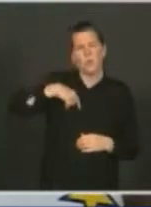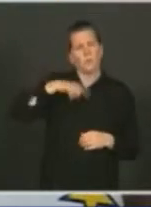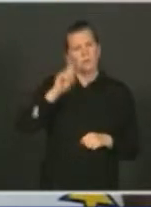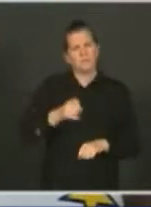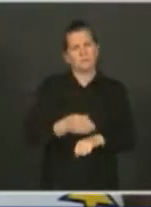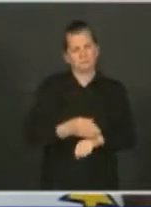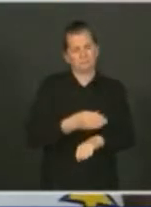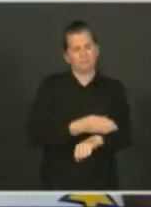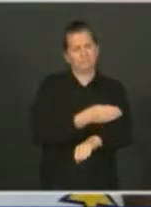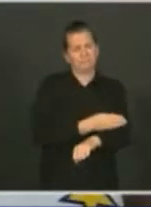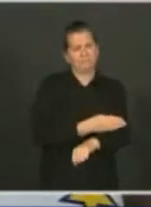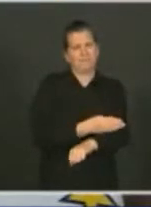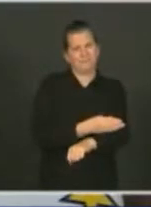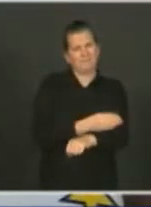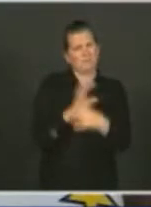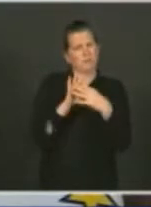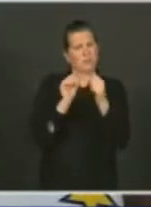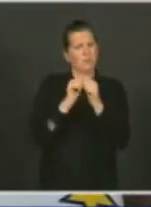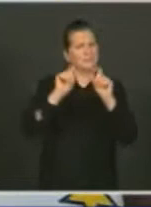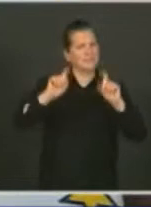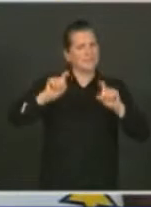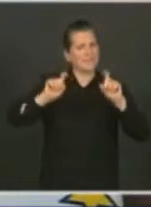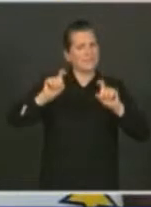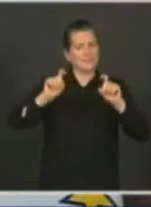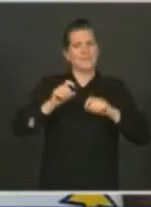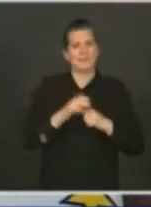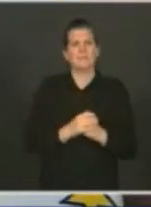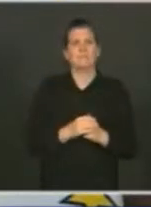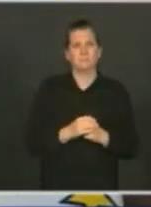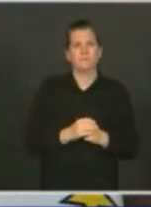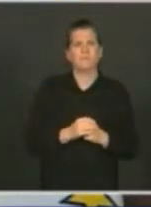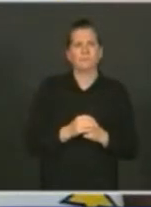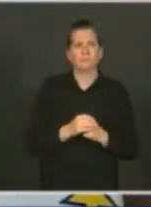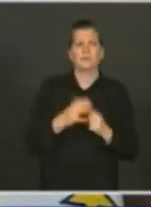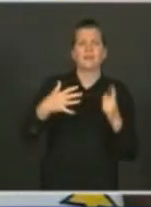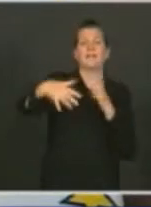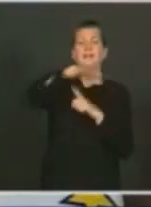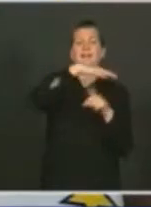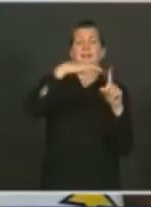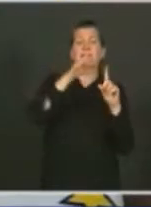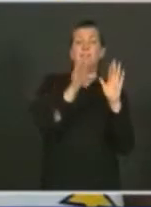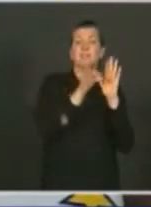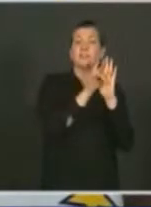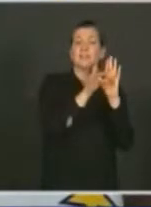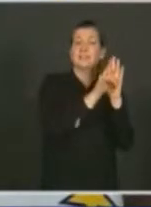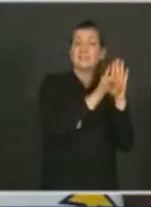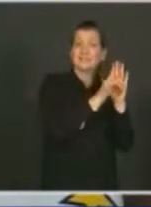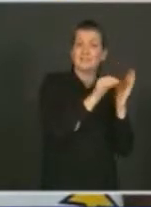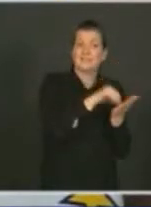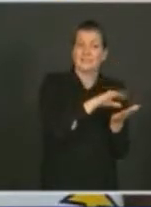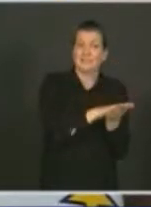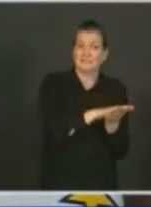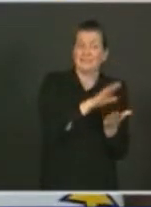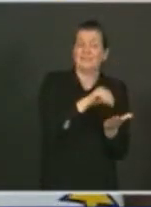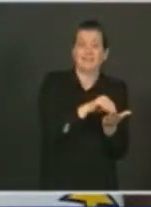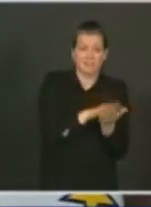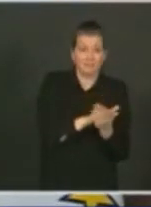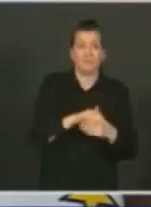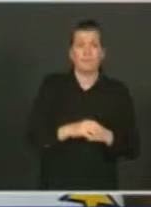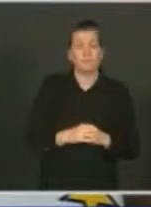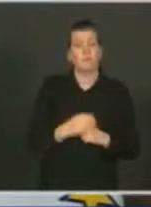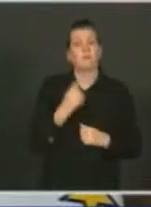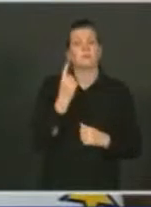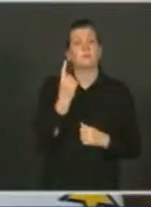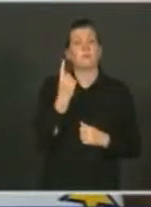testing and contact tracing. The volumes are pretty intense. But one area where we've made